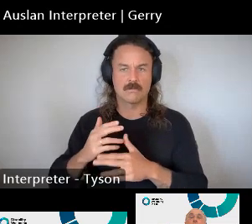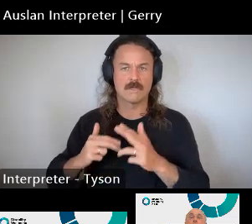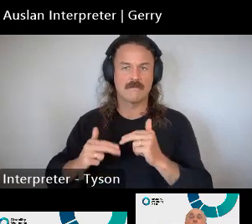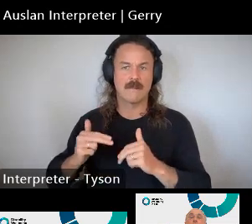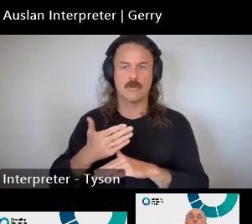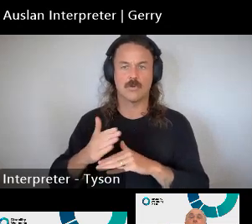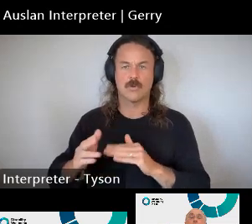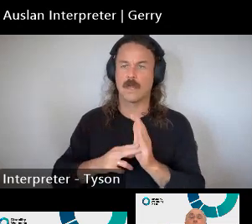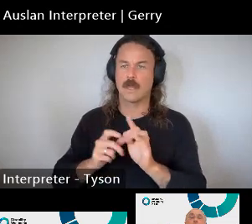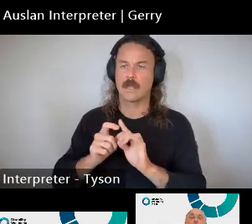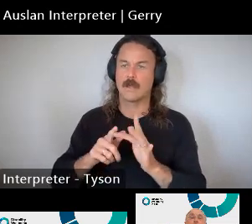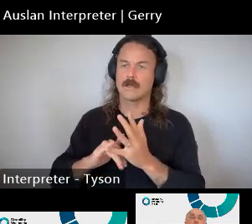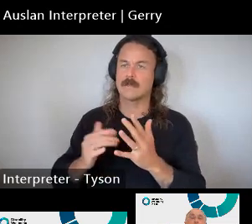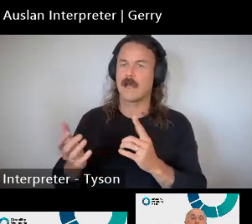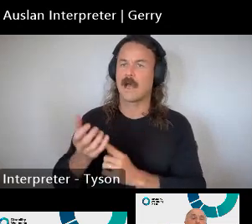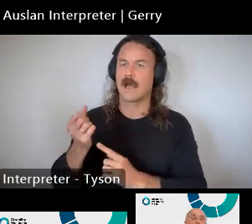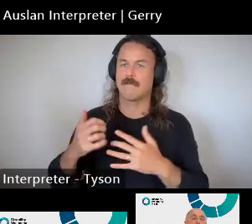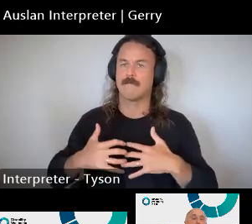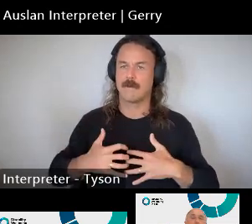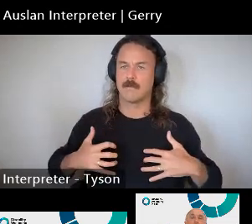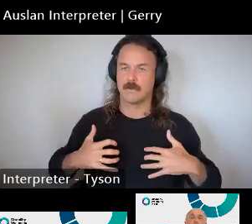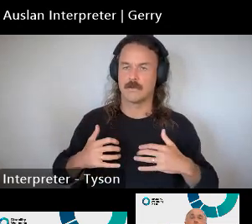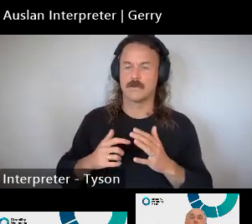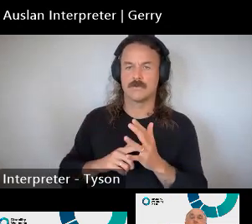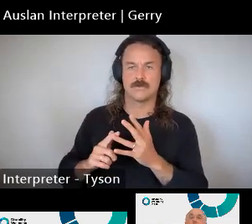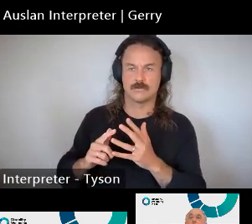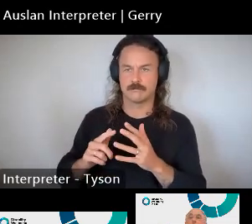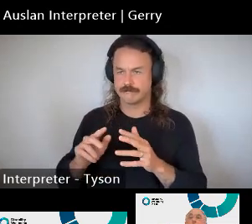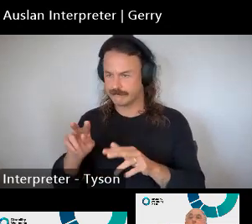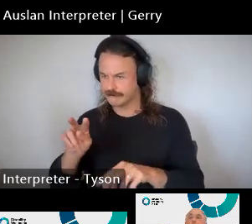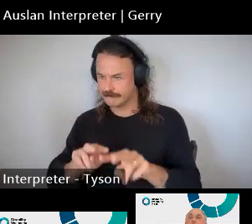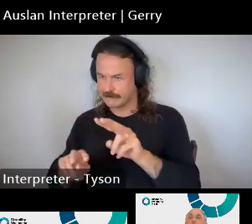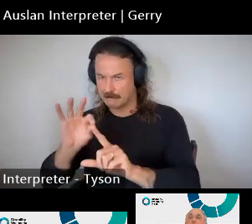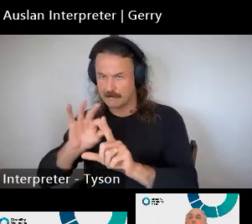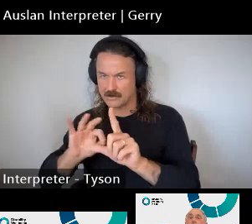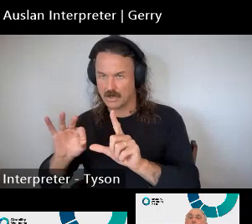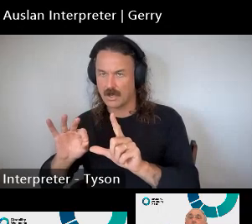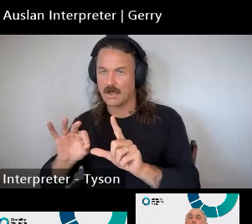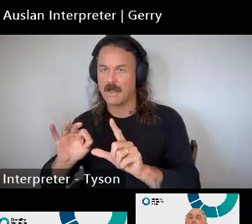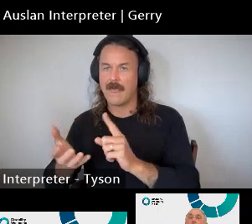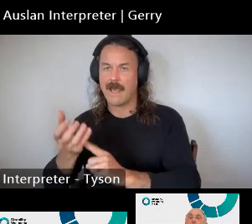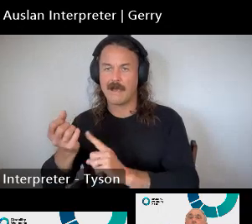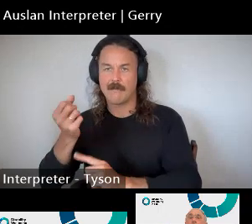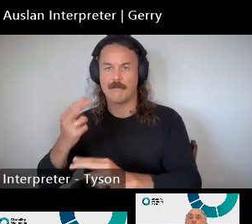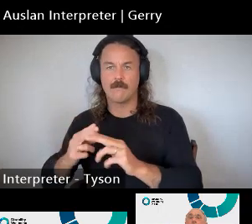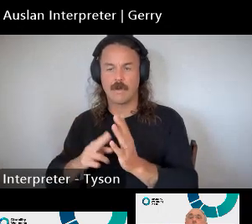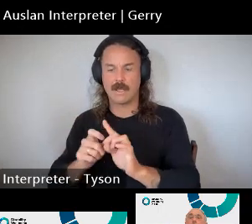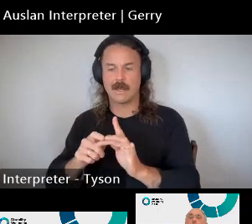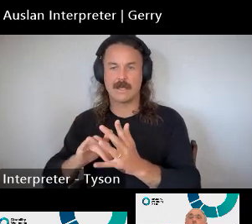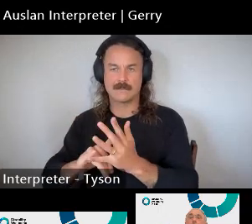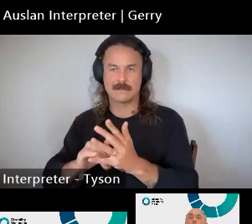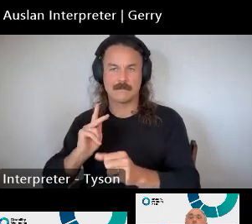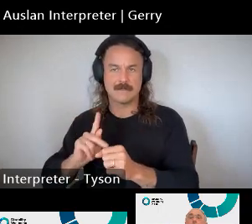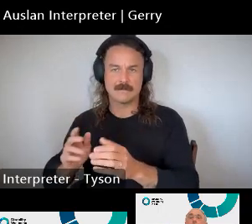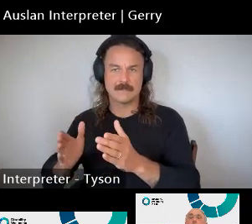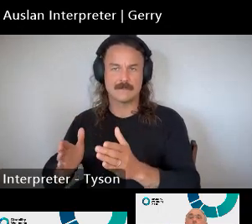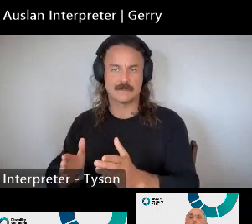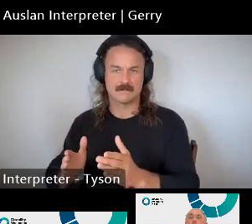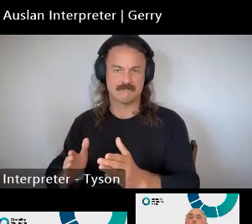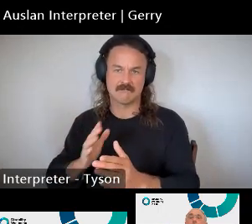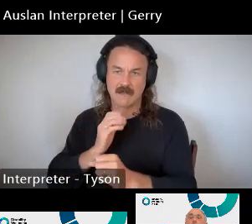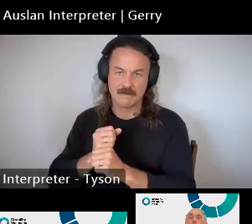framework, which will define and measure the outcomes for NDIS participants, government, and the community more broadly, from investment in and support